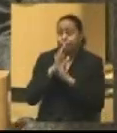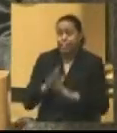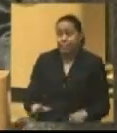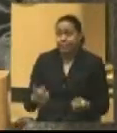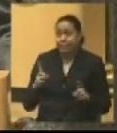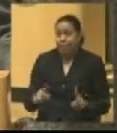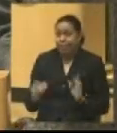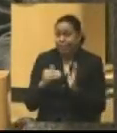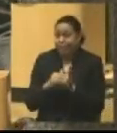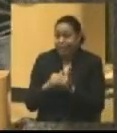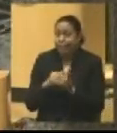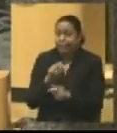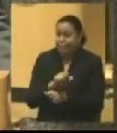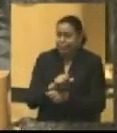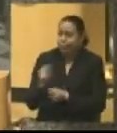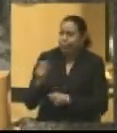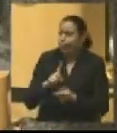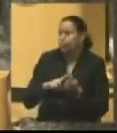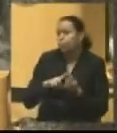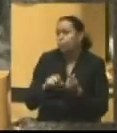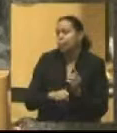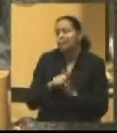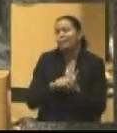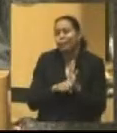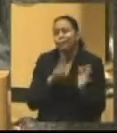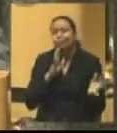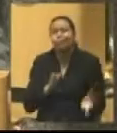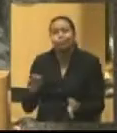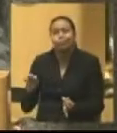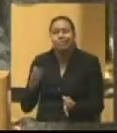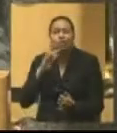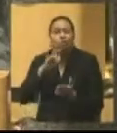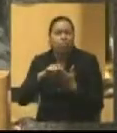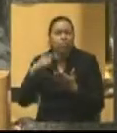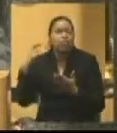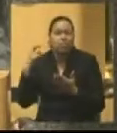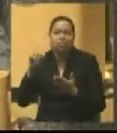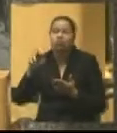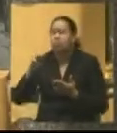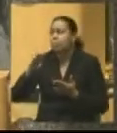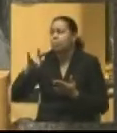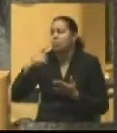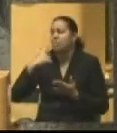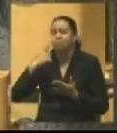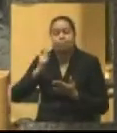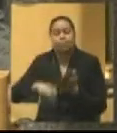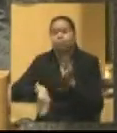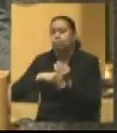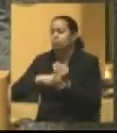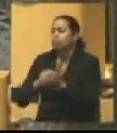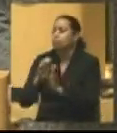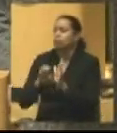the power over slavery would revert to the states. For all of those reasons and more, Trumbull argued, we must have a constitutional